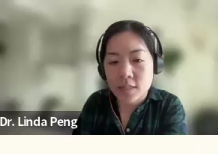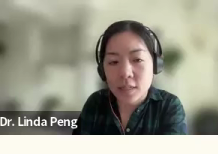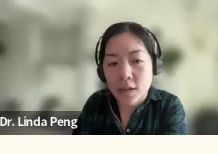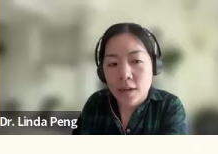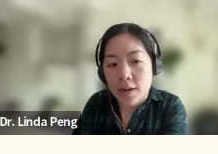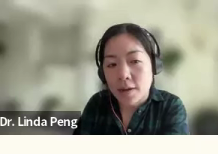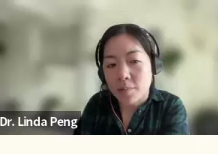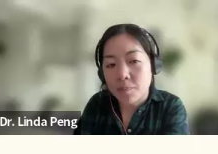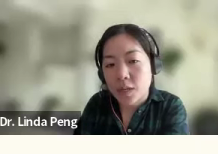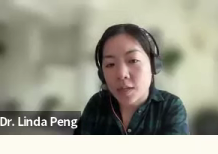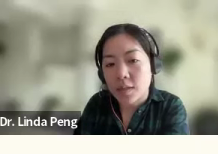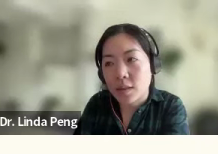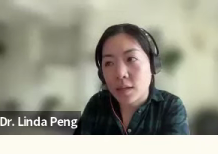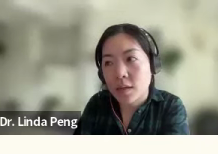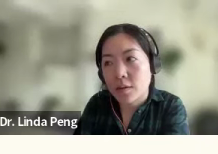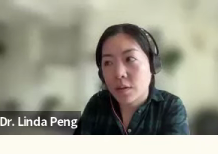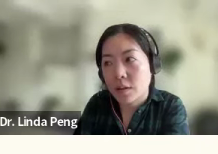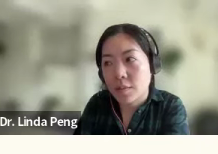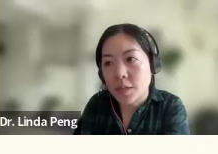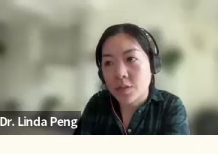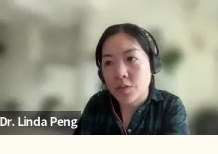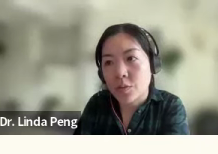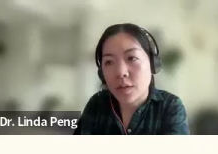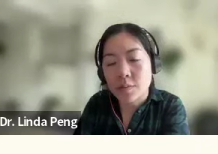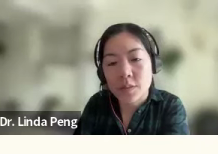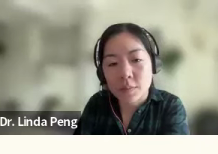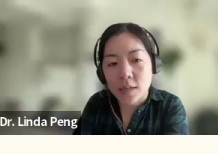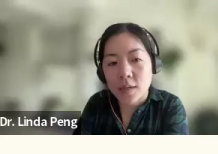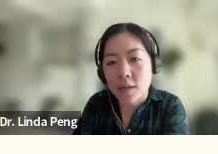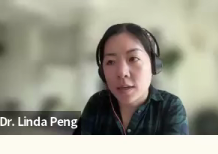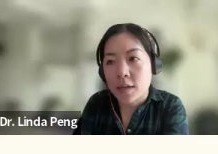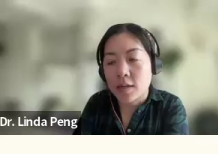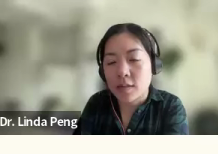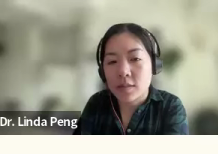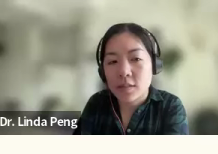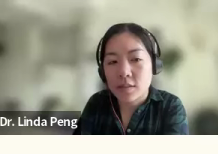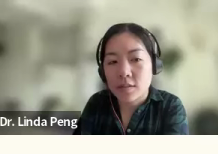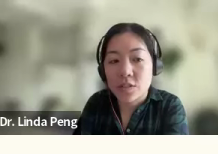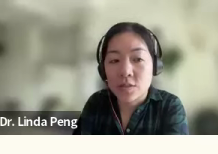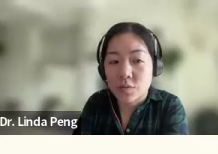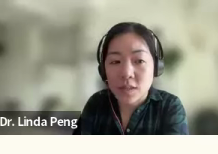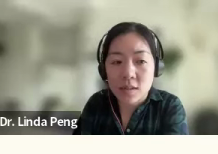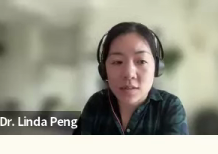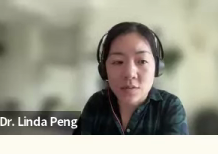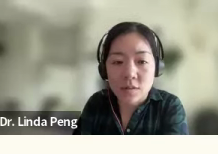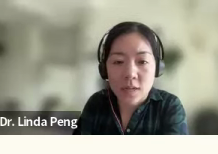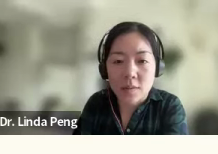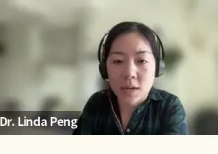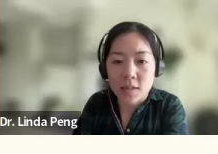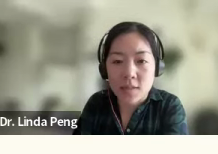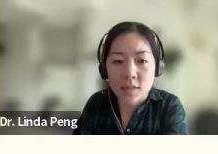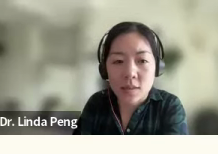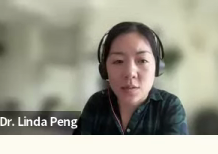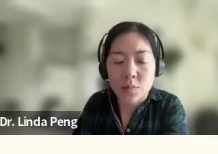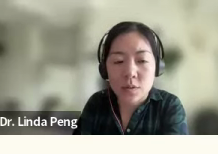to access. I can think of a lot of patients who would come to me and just really had a difficult